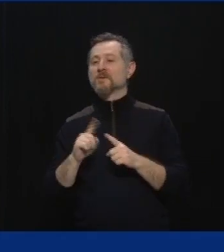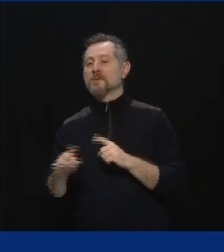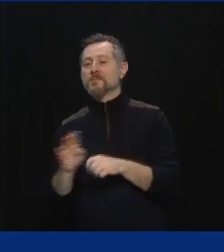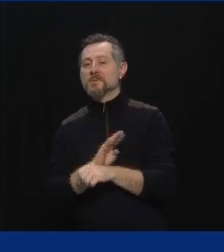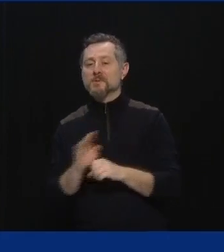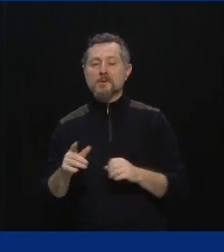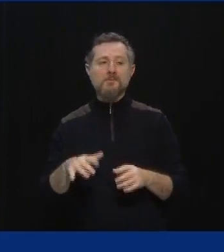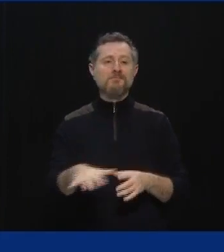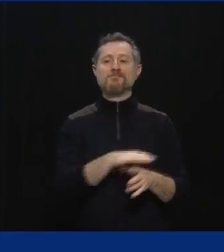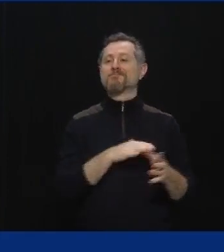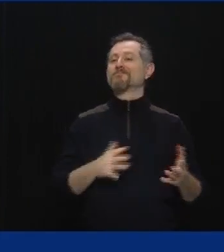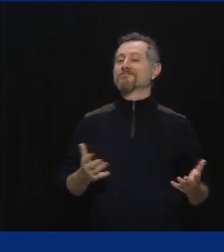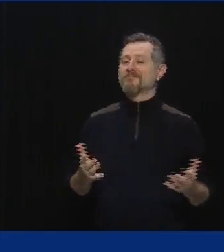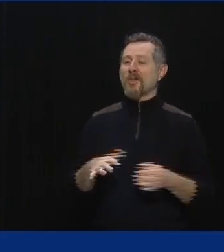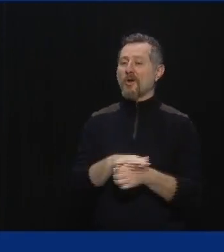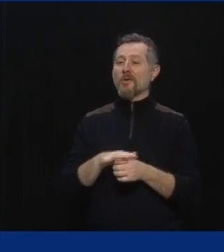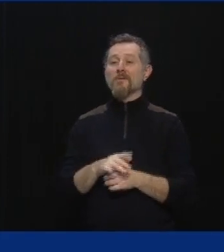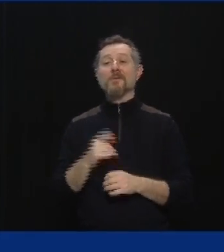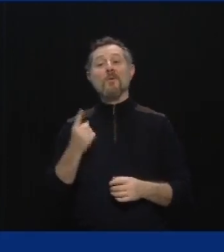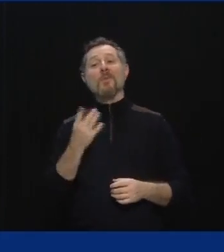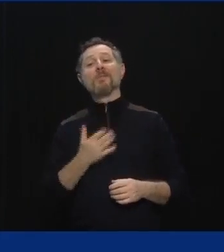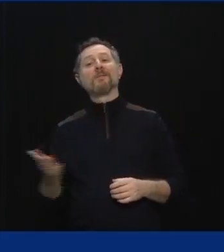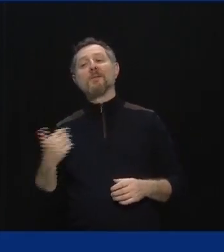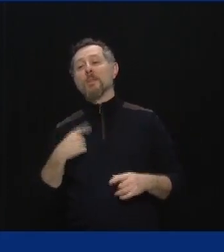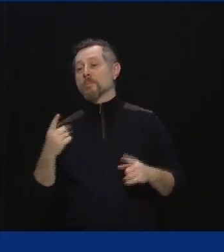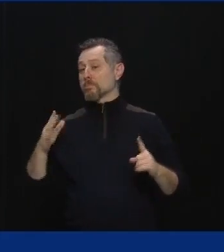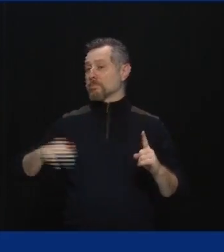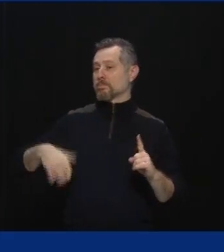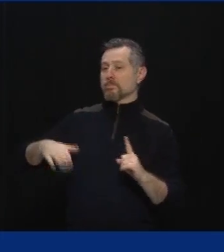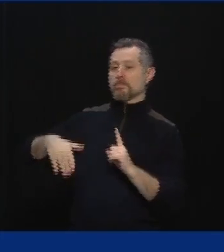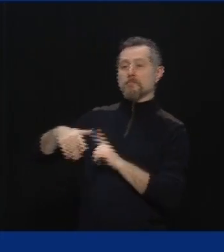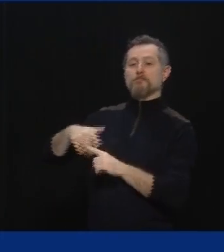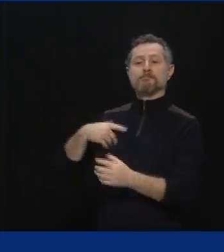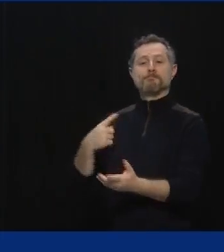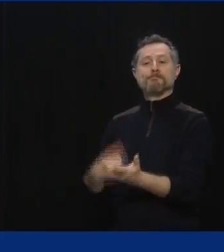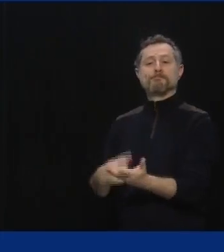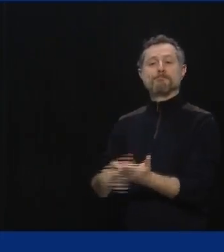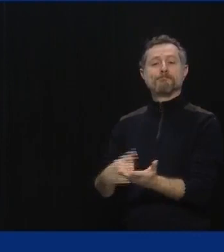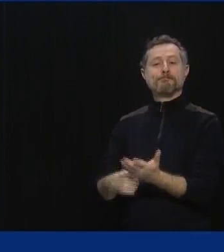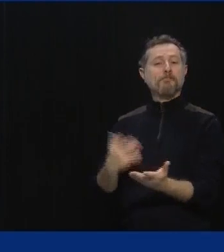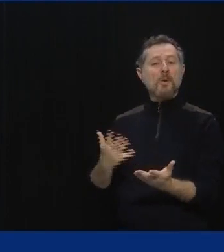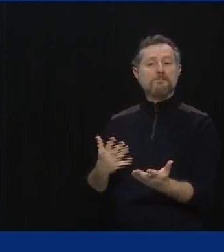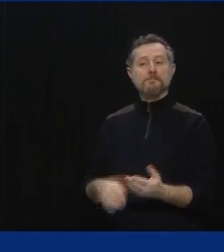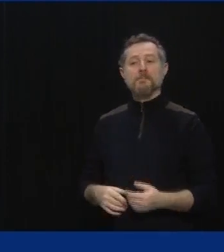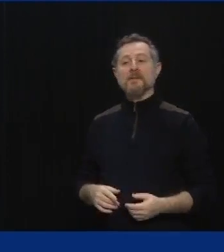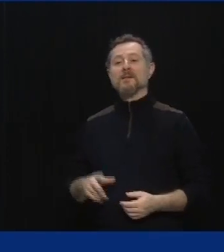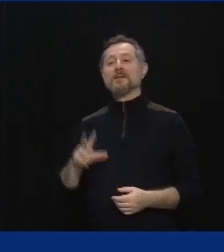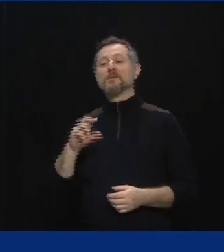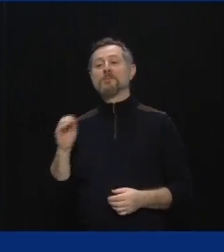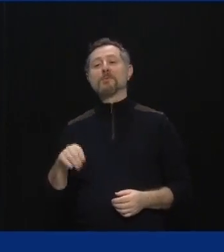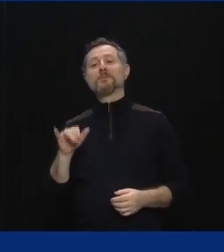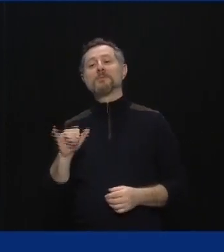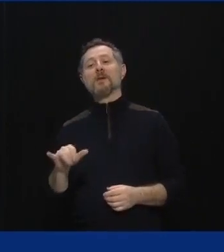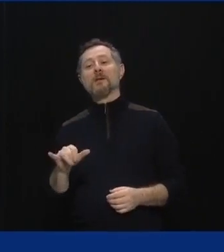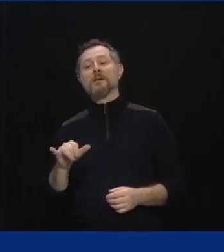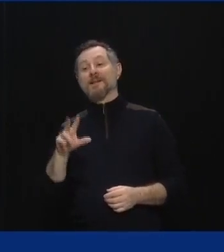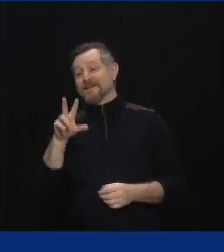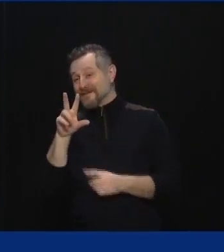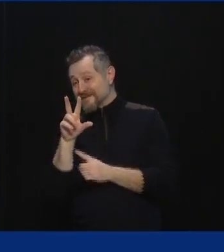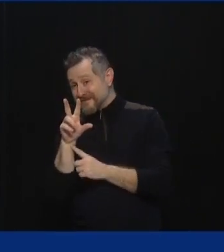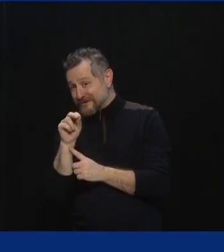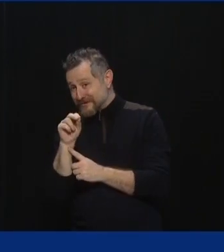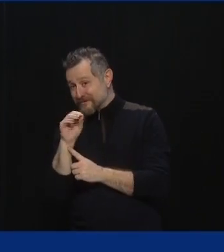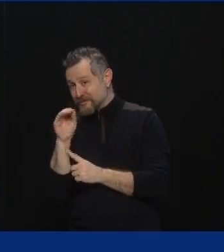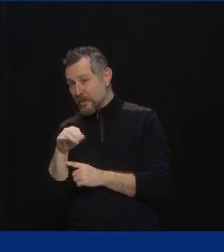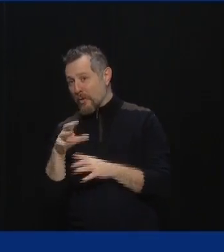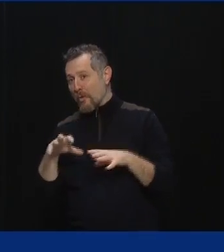has never been considered before in this country was when we talk about 30%, 30%